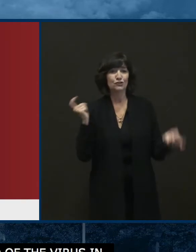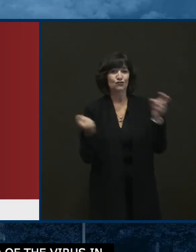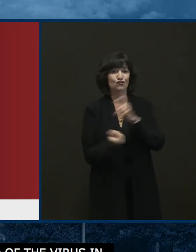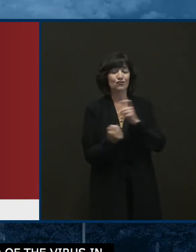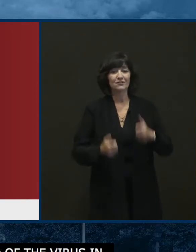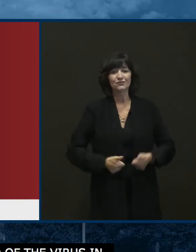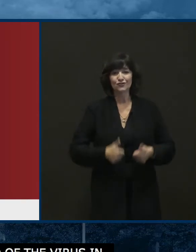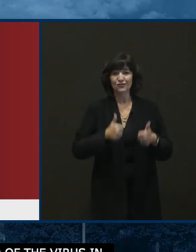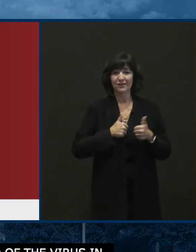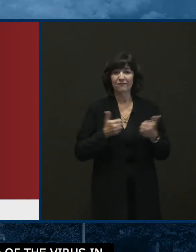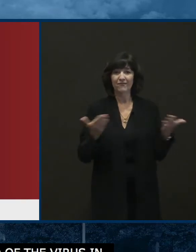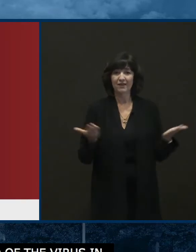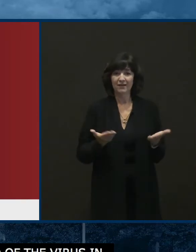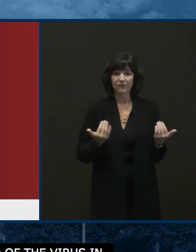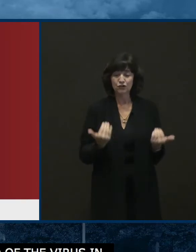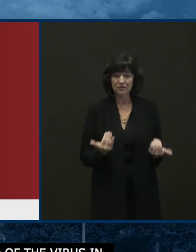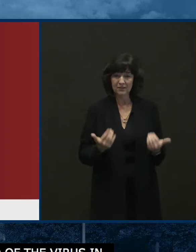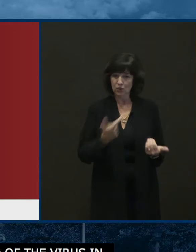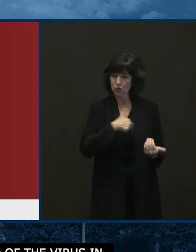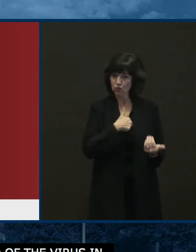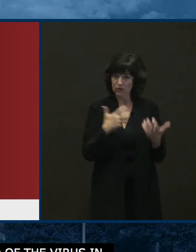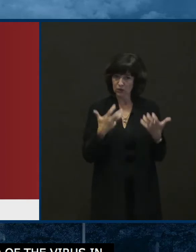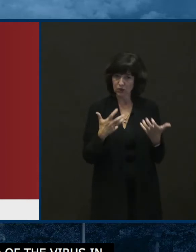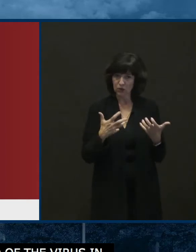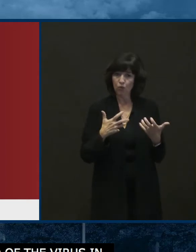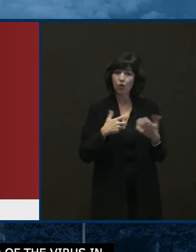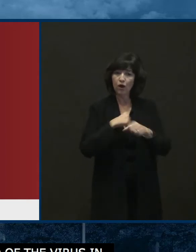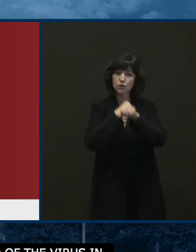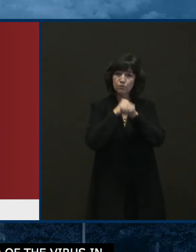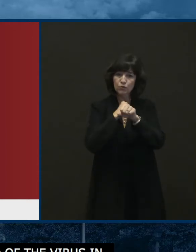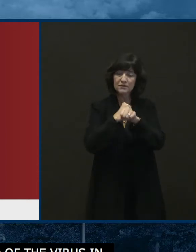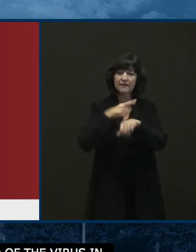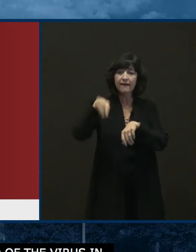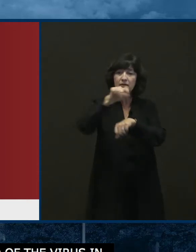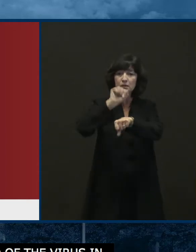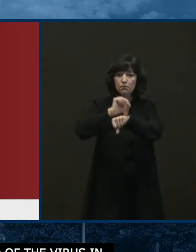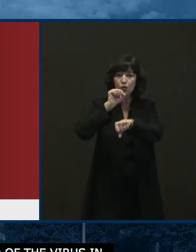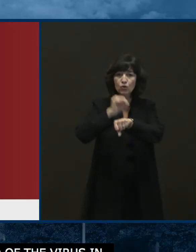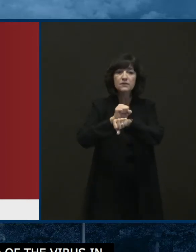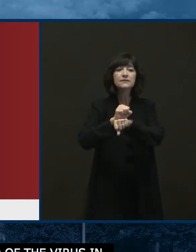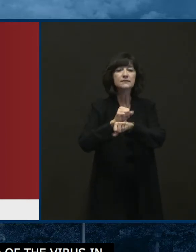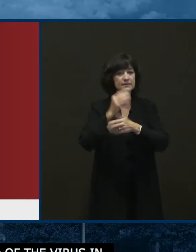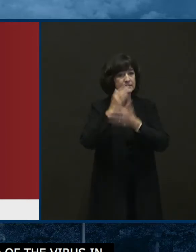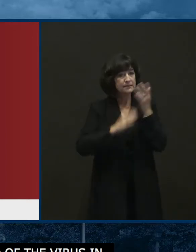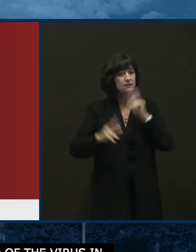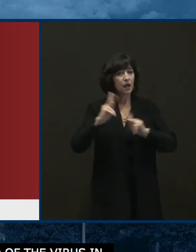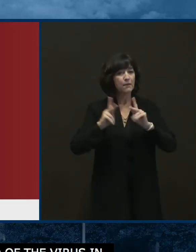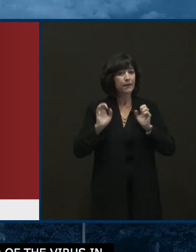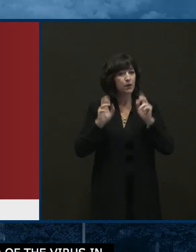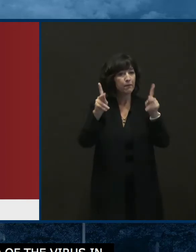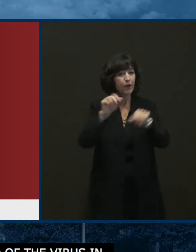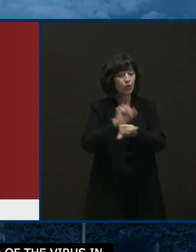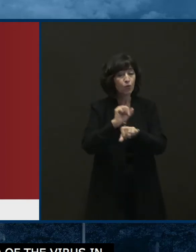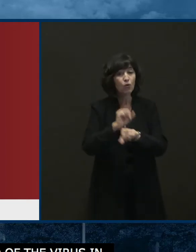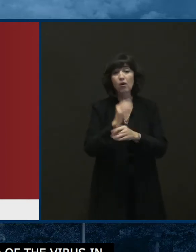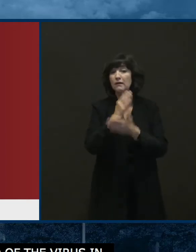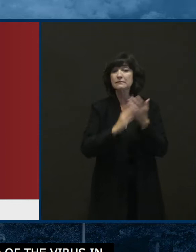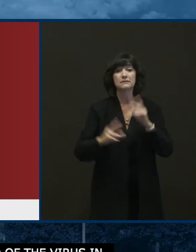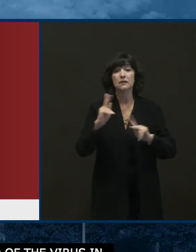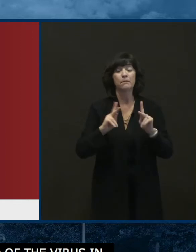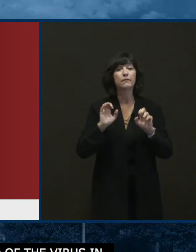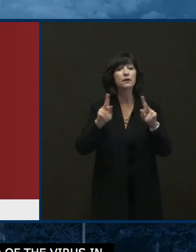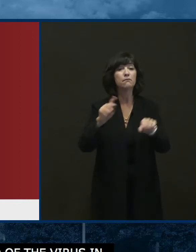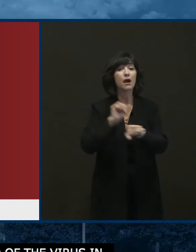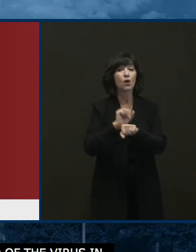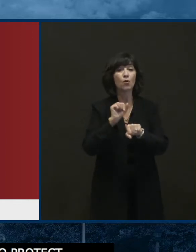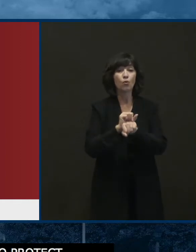protect employees. We're going to be conscious of mask wearing when there are other people around and social distancing.